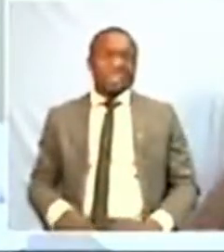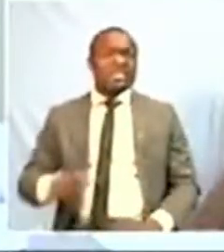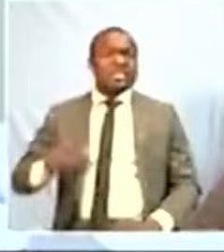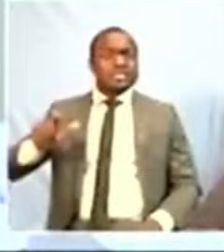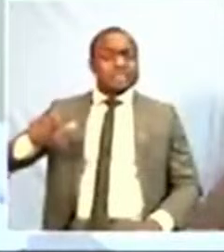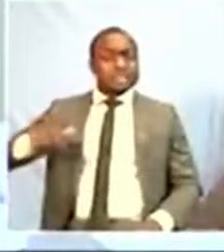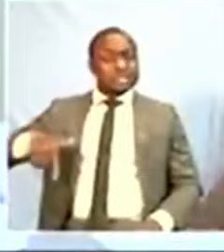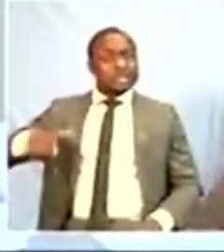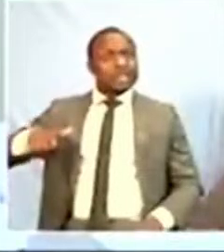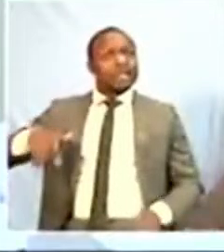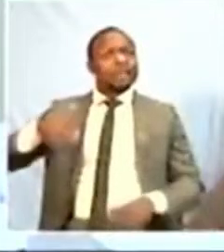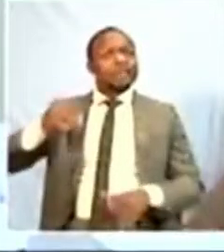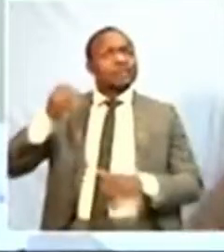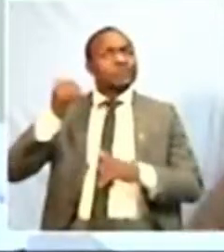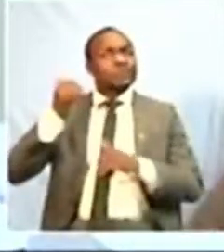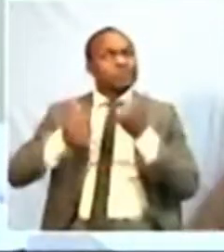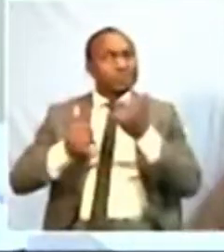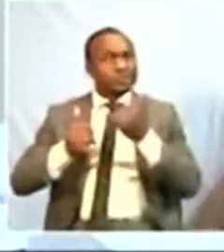Delayed completion.